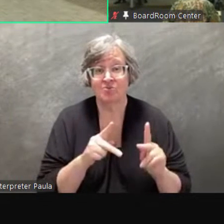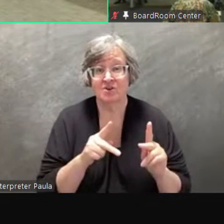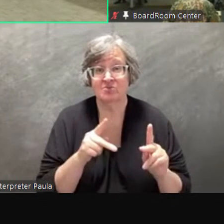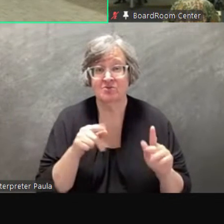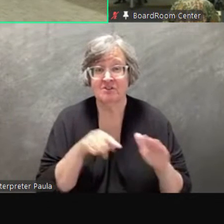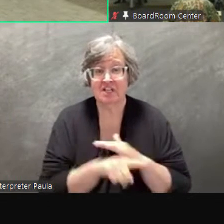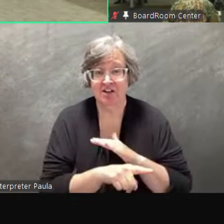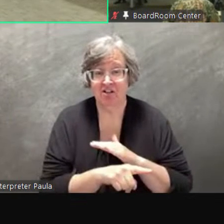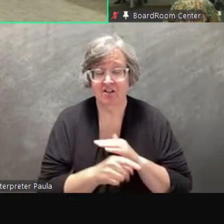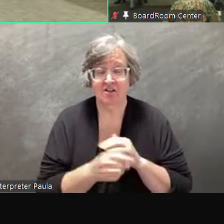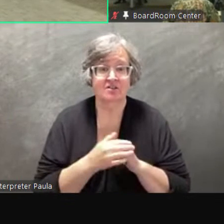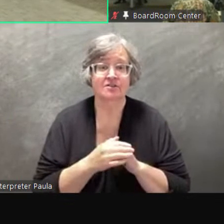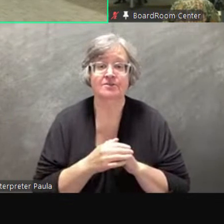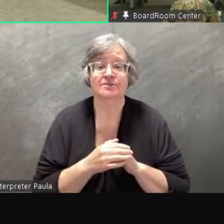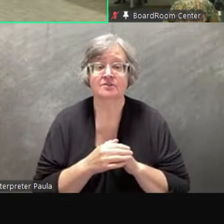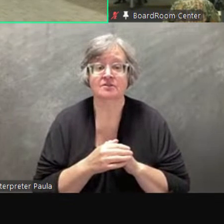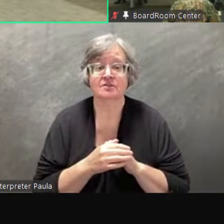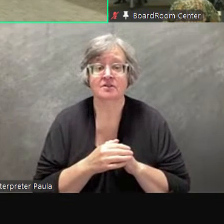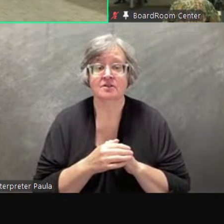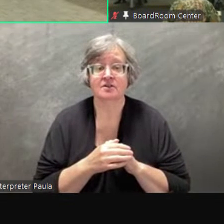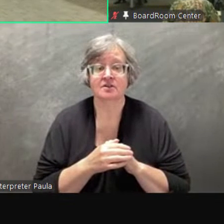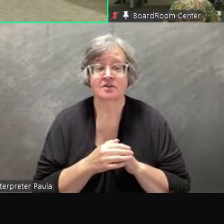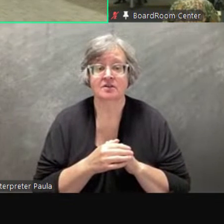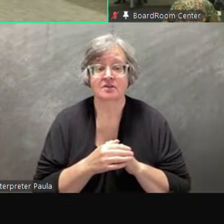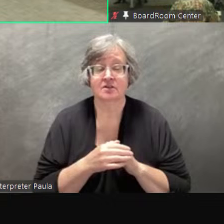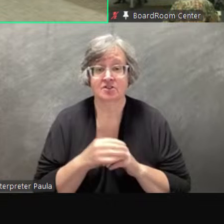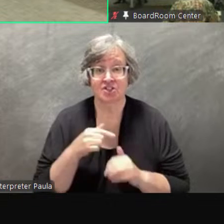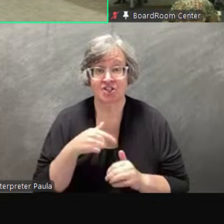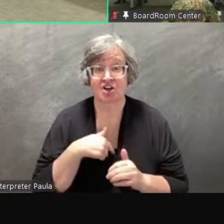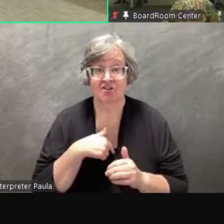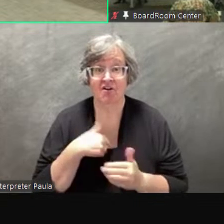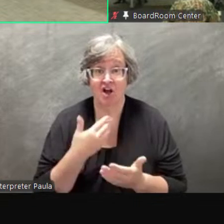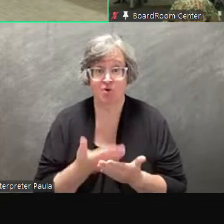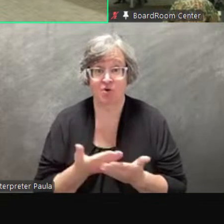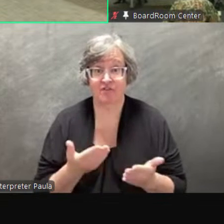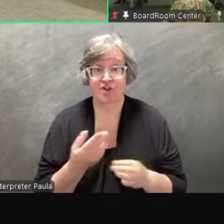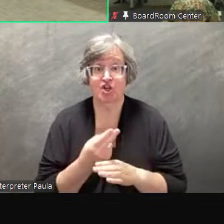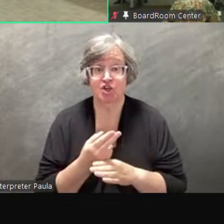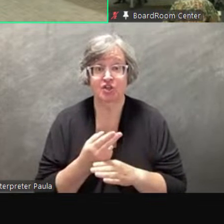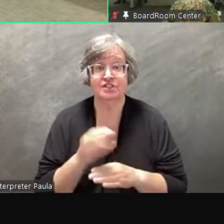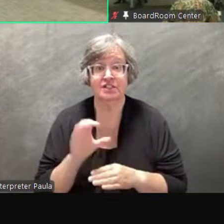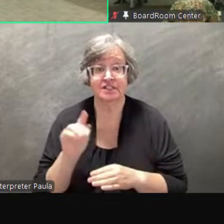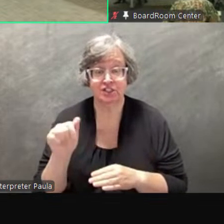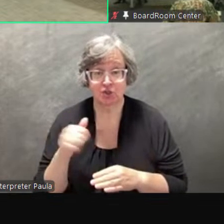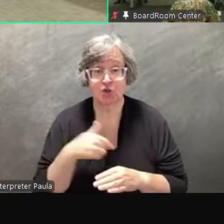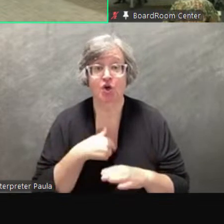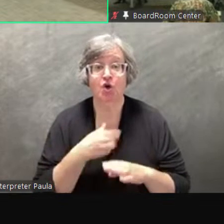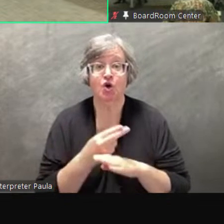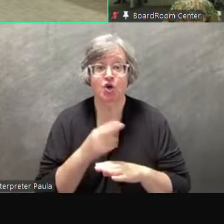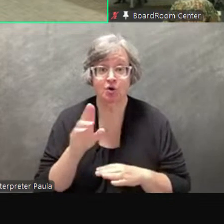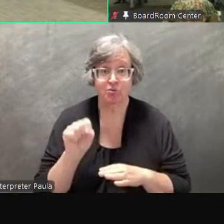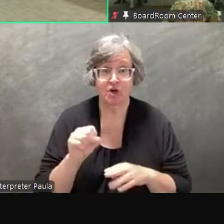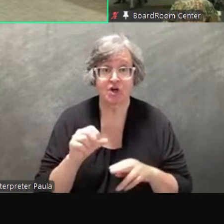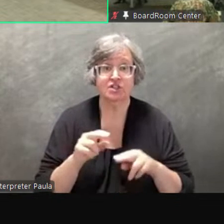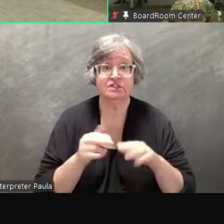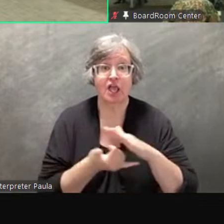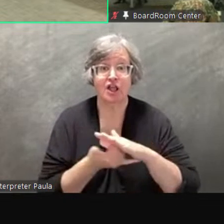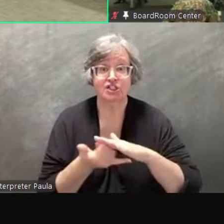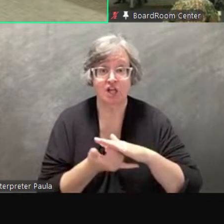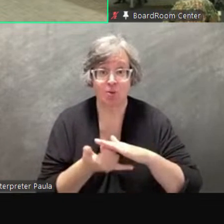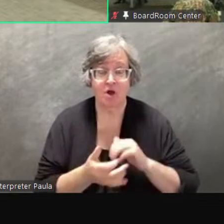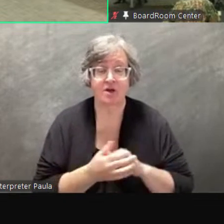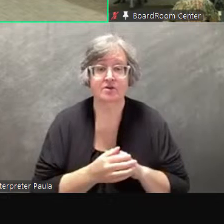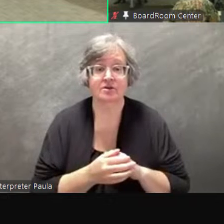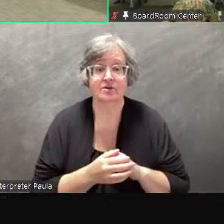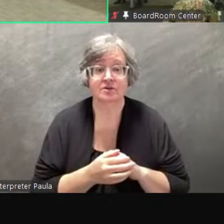murdered. Now, when I ride, I use public transportation. I use the bus and the subway. And